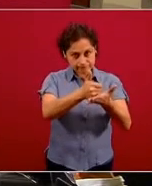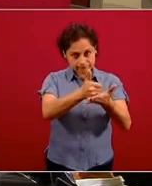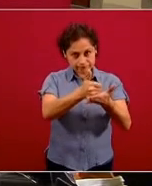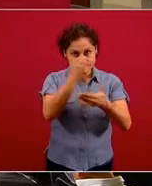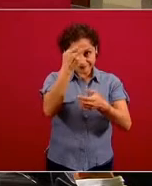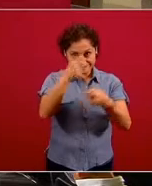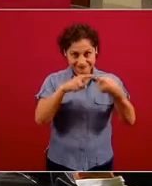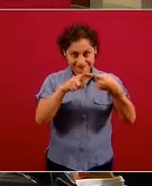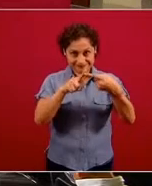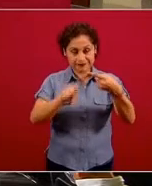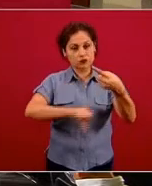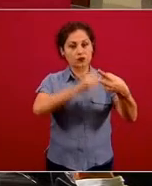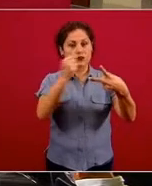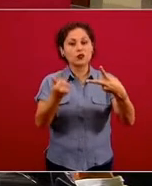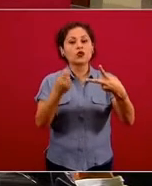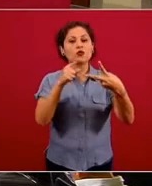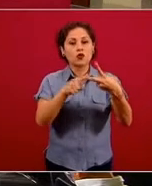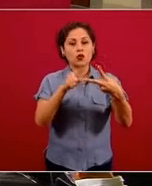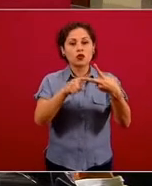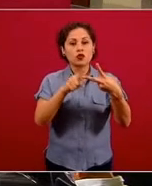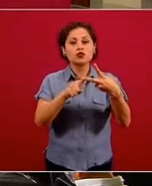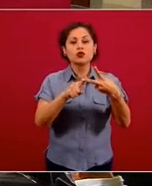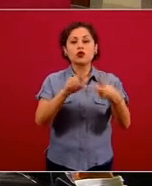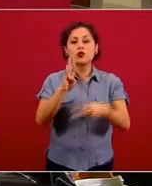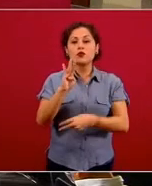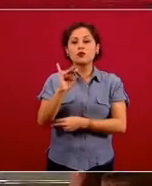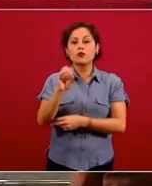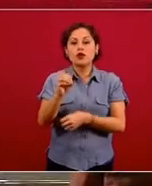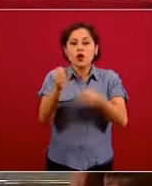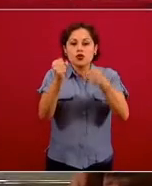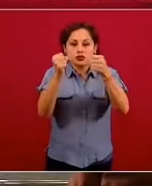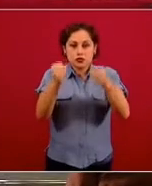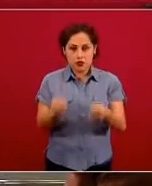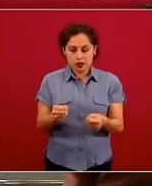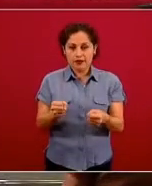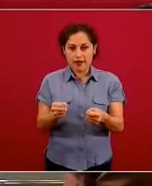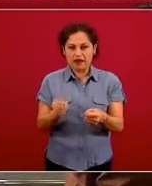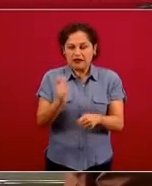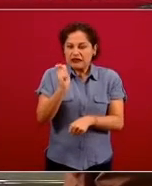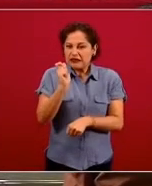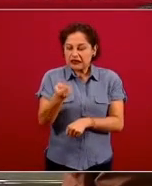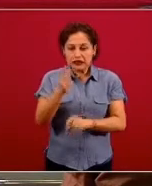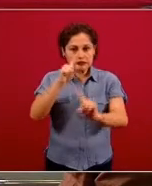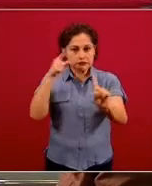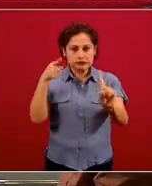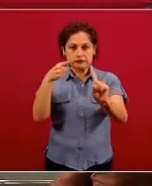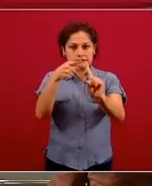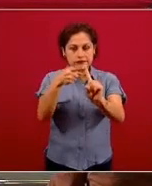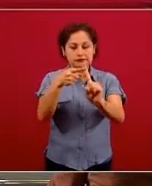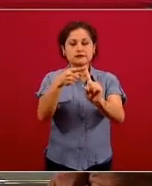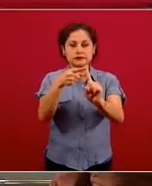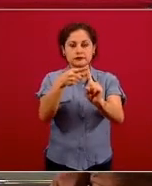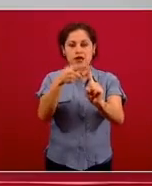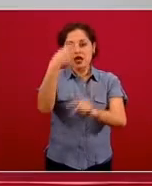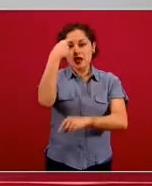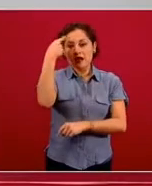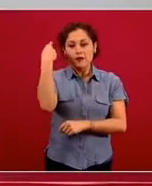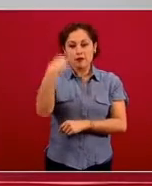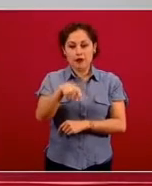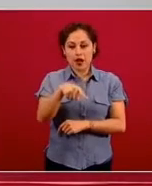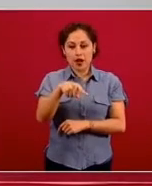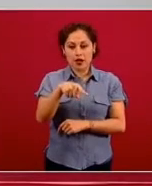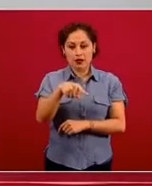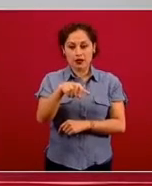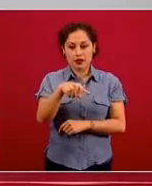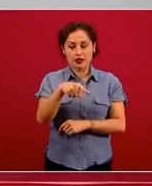losing someone that was very important in their lives. So this is the human side of things. The second